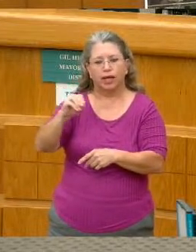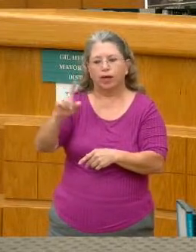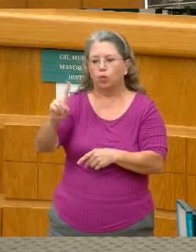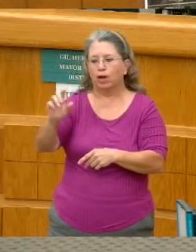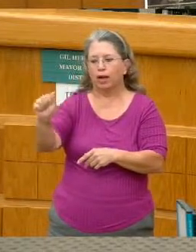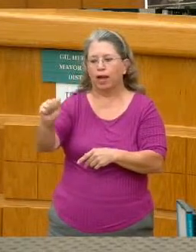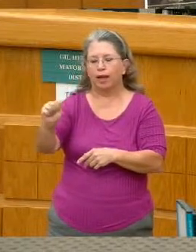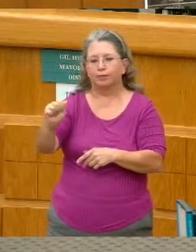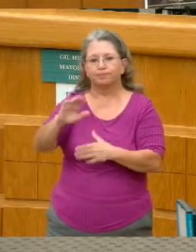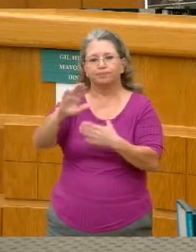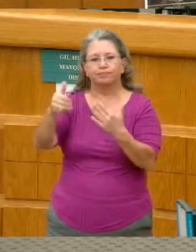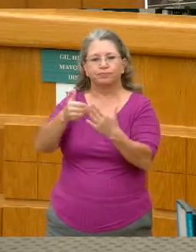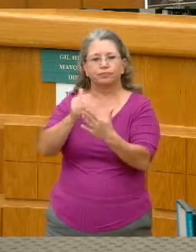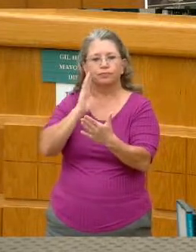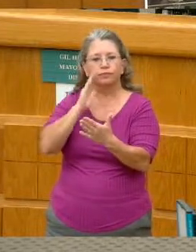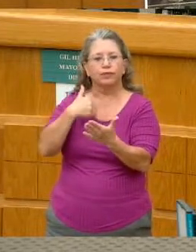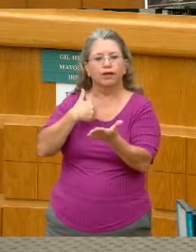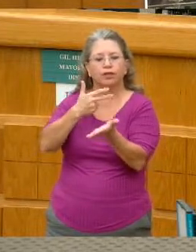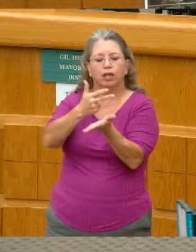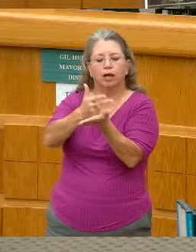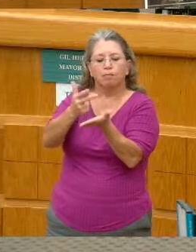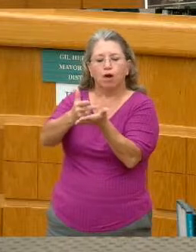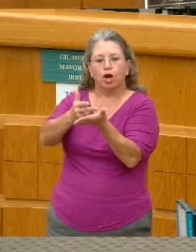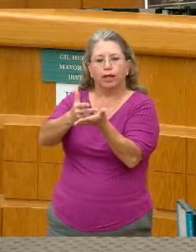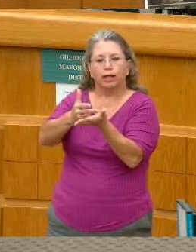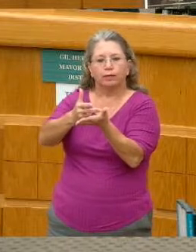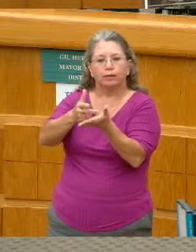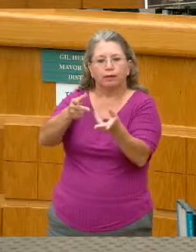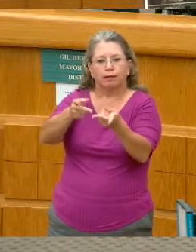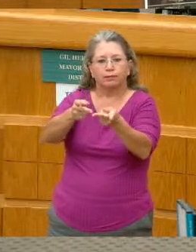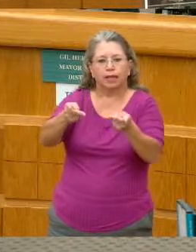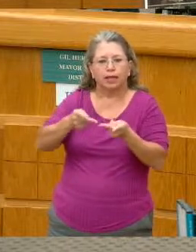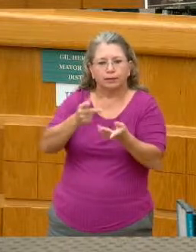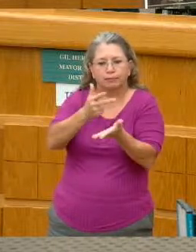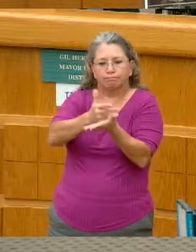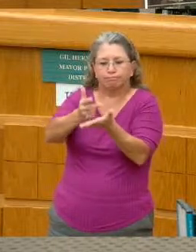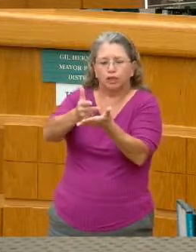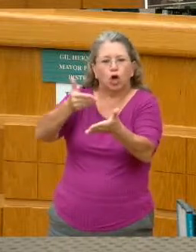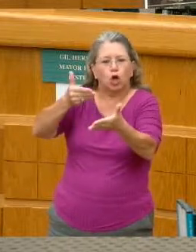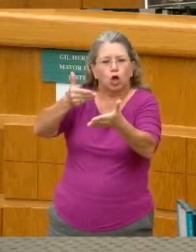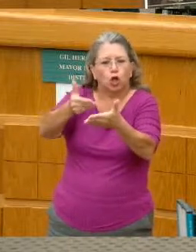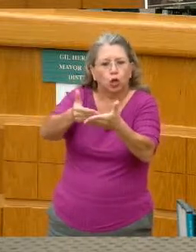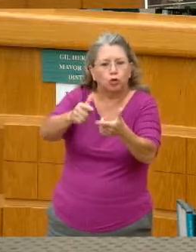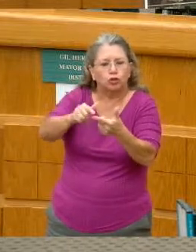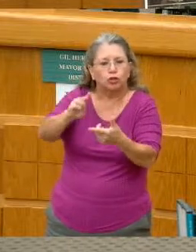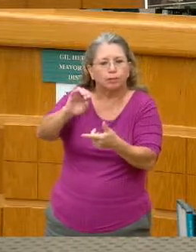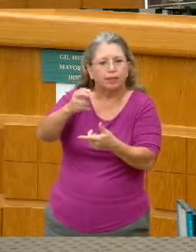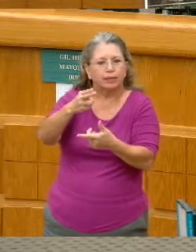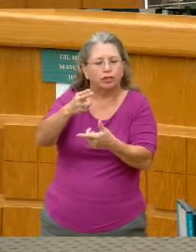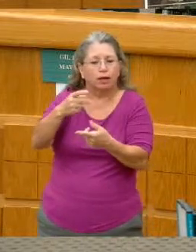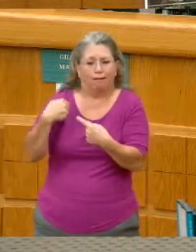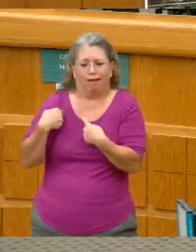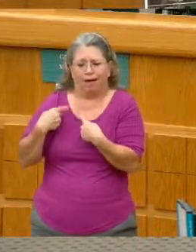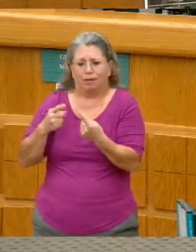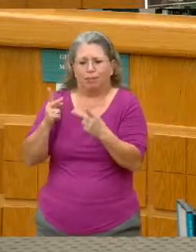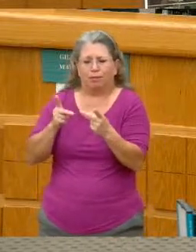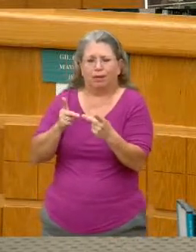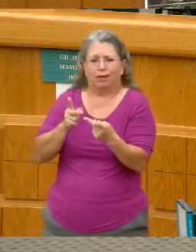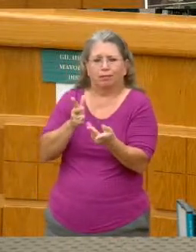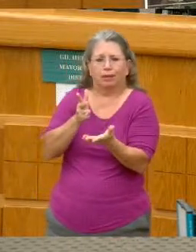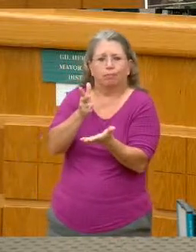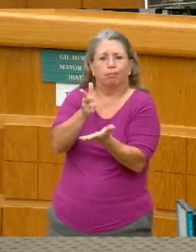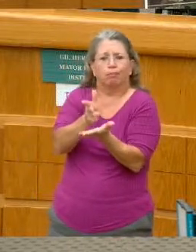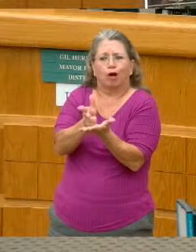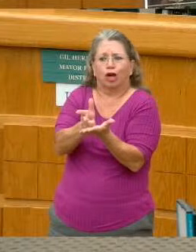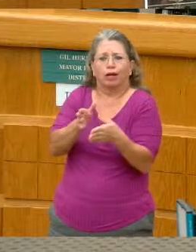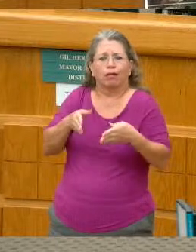parking lots very close to the beach. In the past, people have been parking on the sides of the street, and not always,